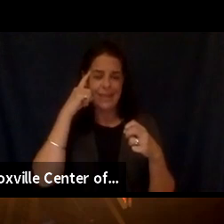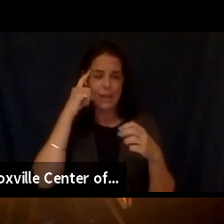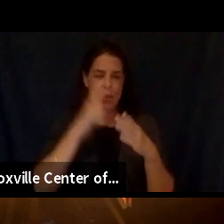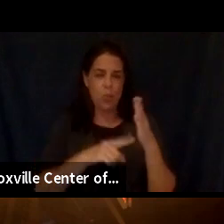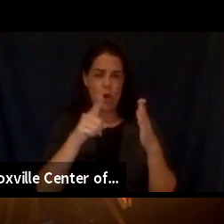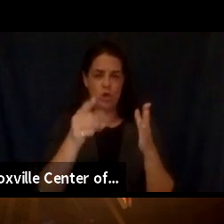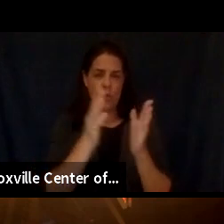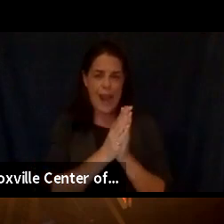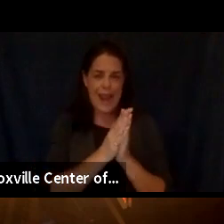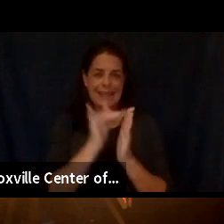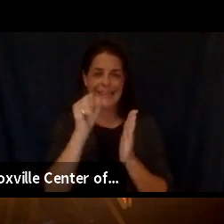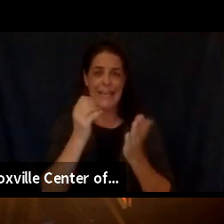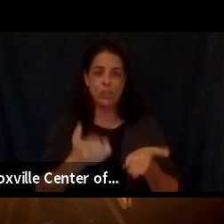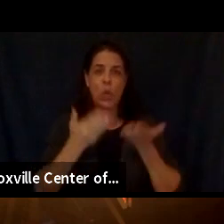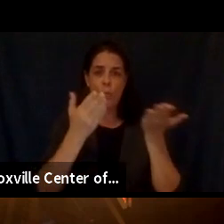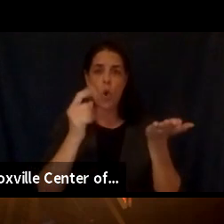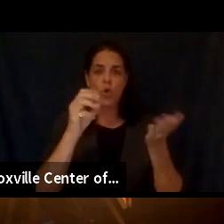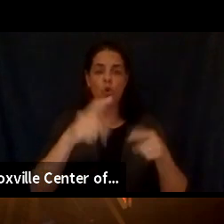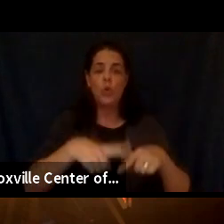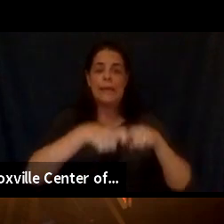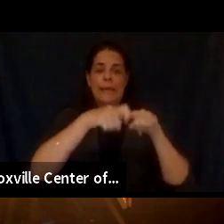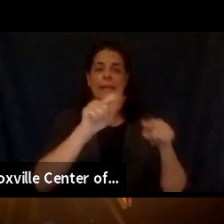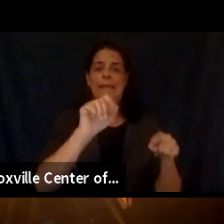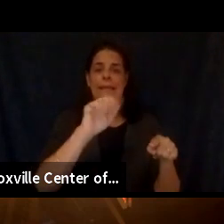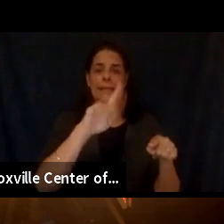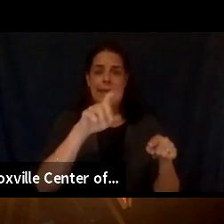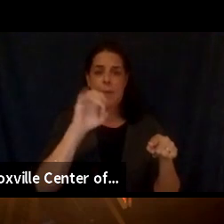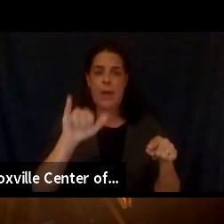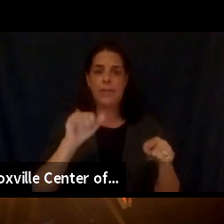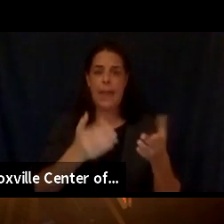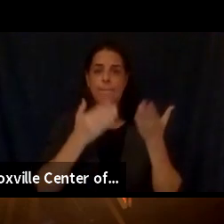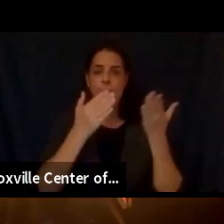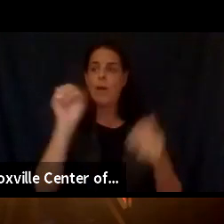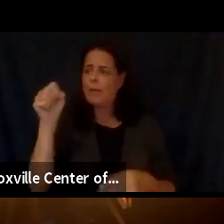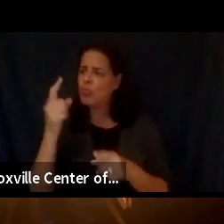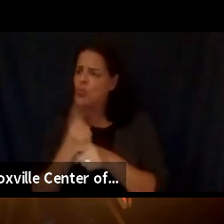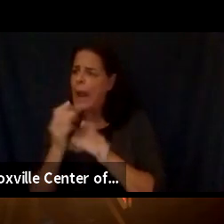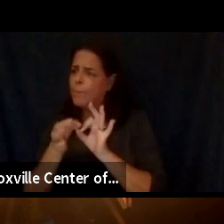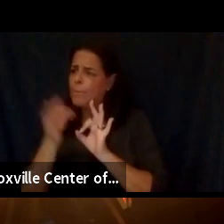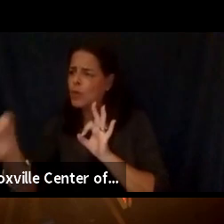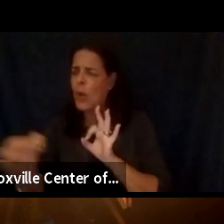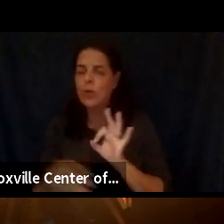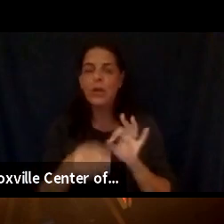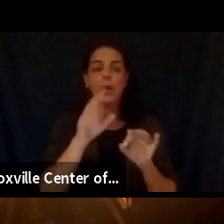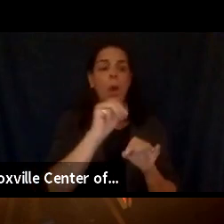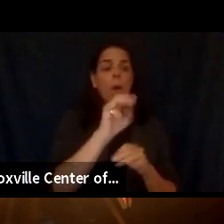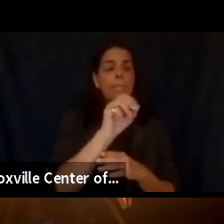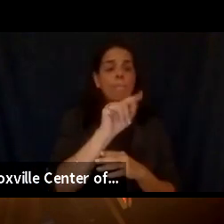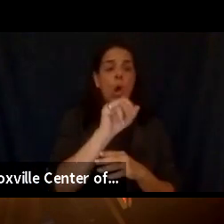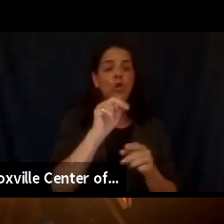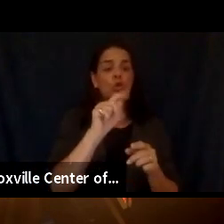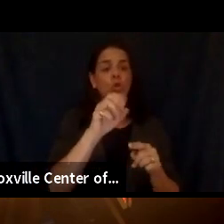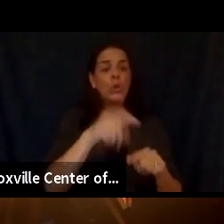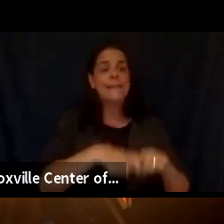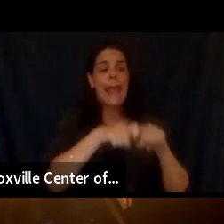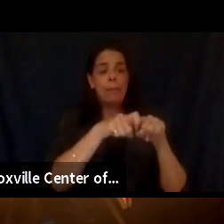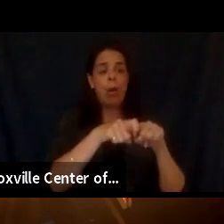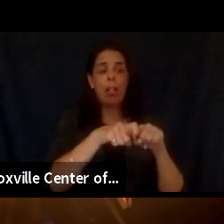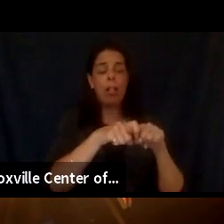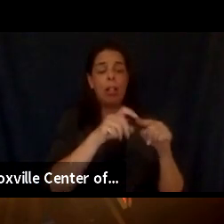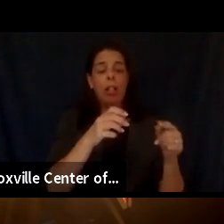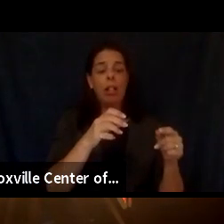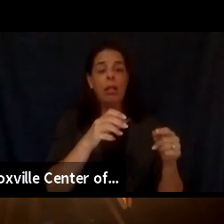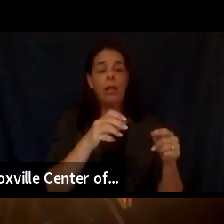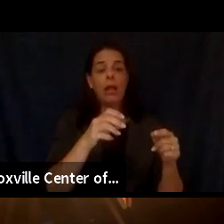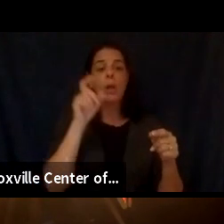asking for is a motion to table the motion. Right. Postpone. But the motion to table, as I understand it, has